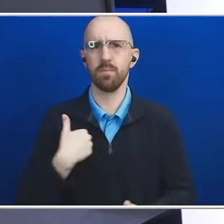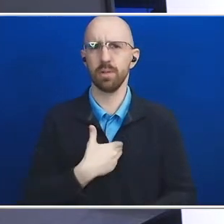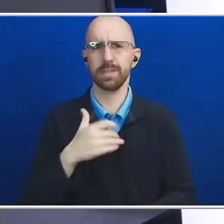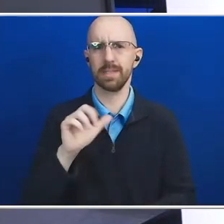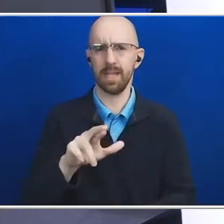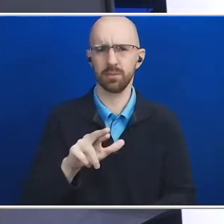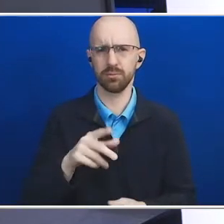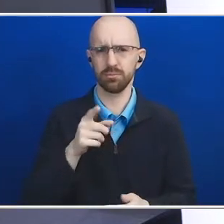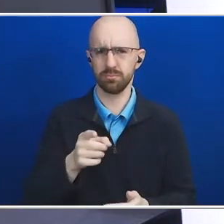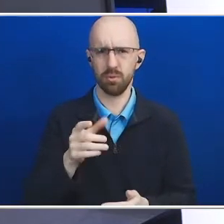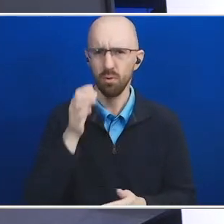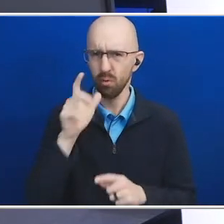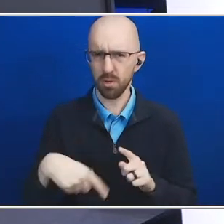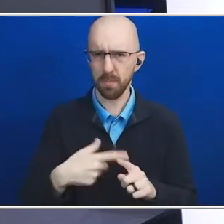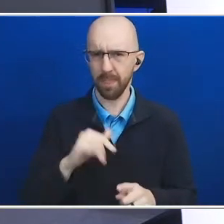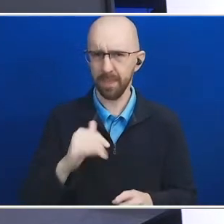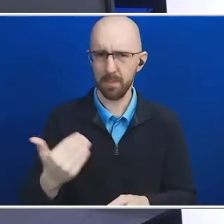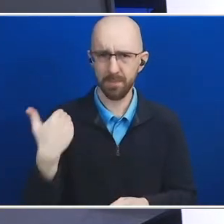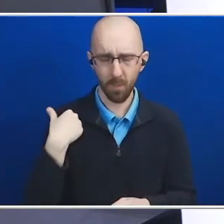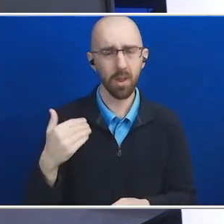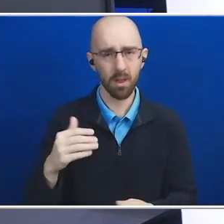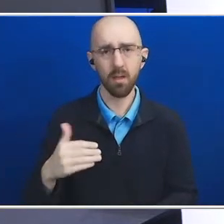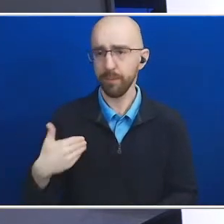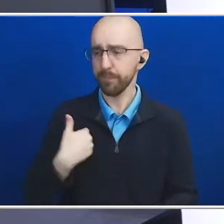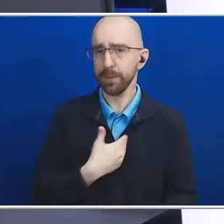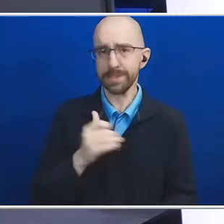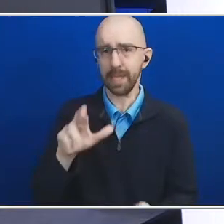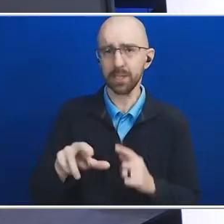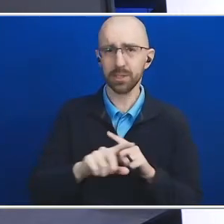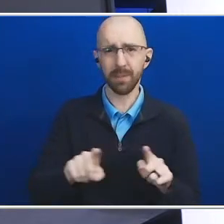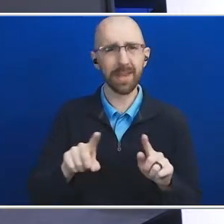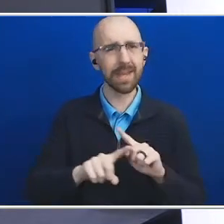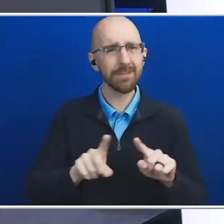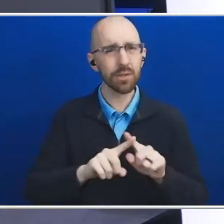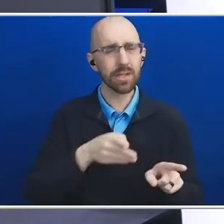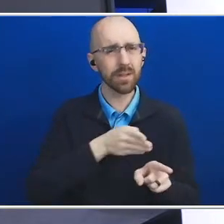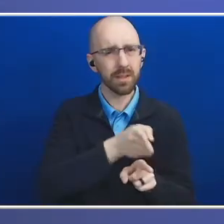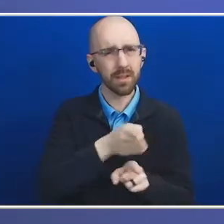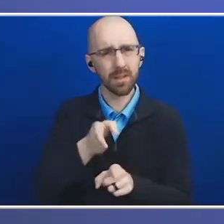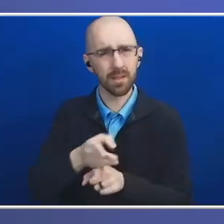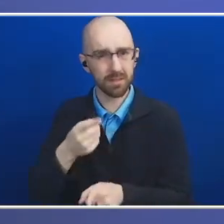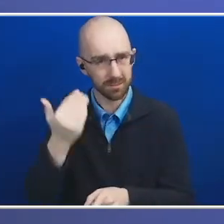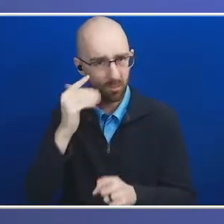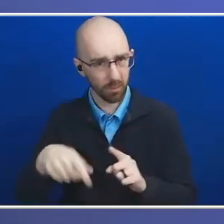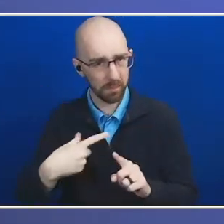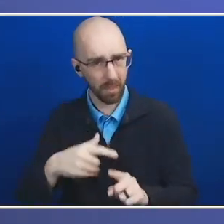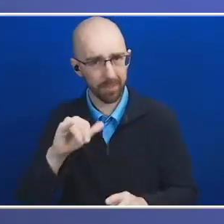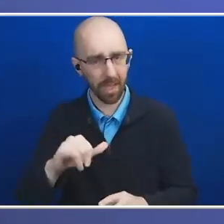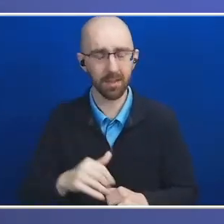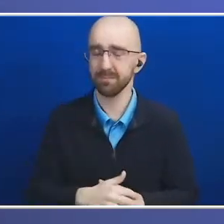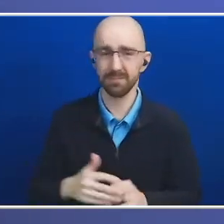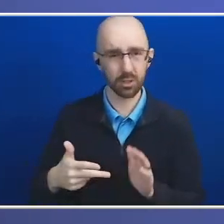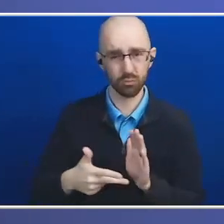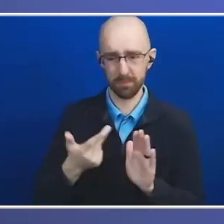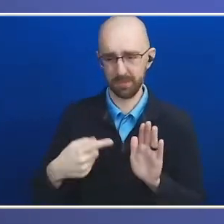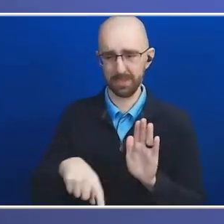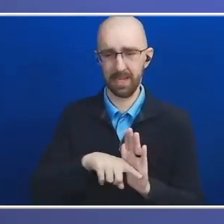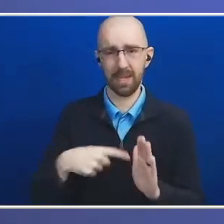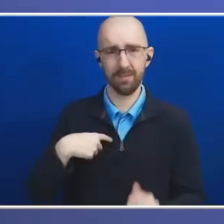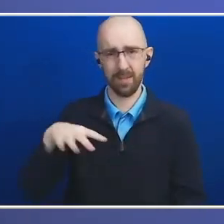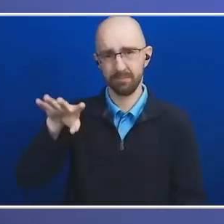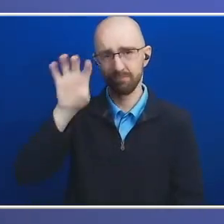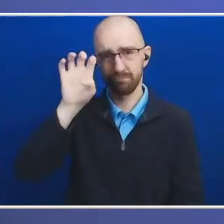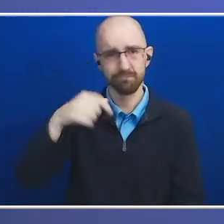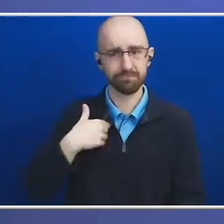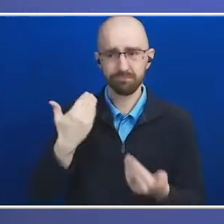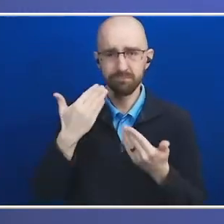that before? We hear breast cancer, but then we hear about the different types. Never. I had never heard of triple negative and never knew that there were different